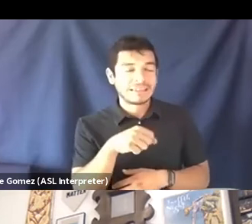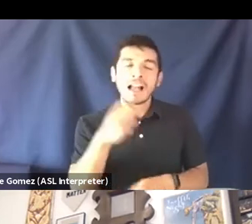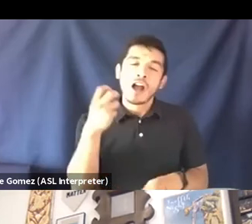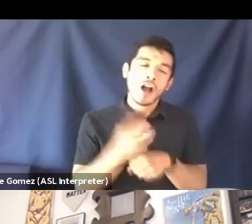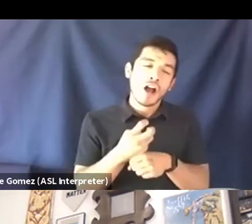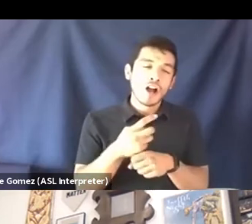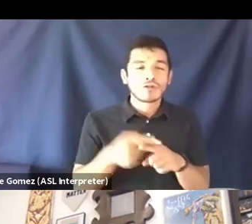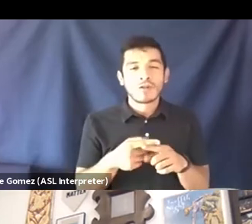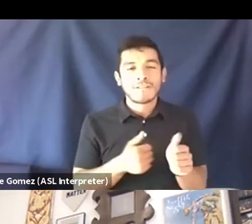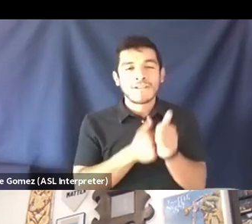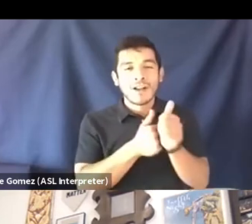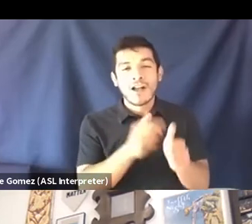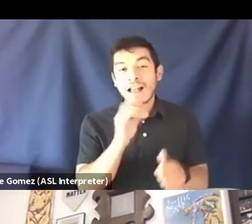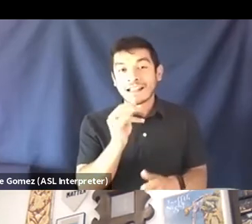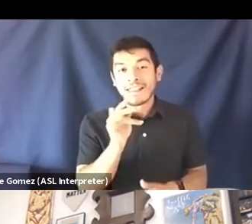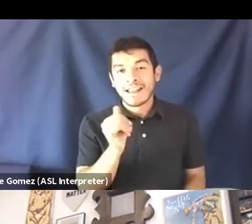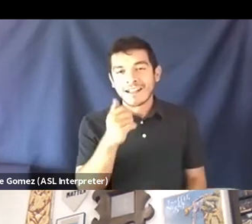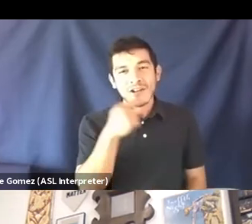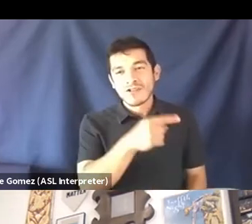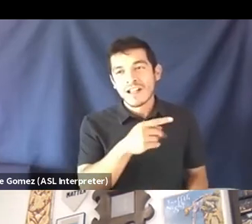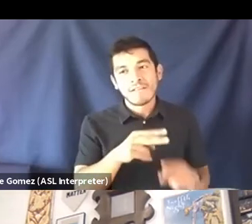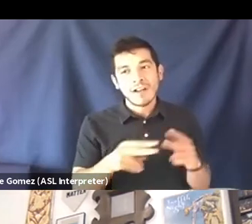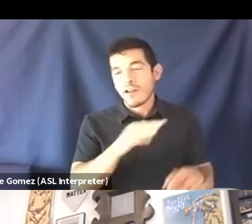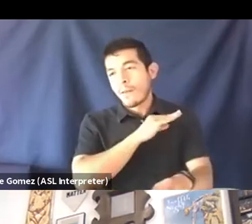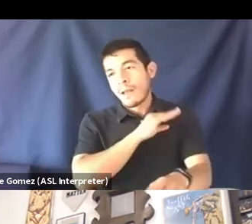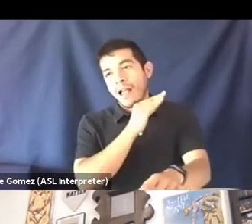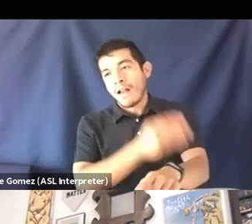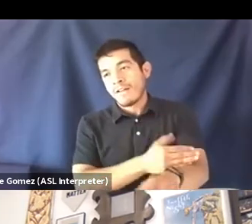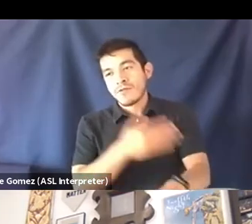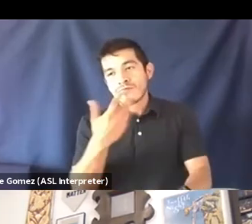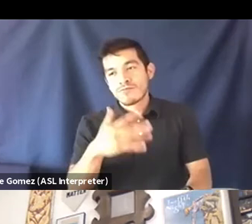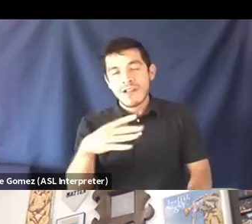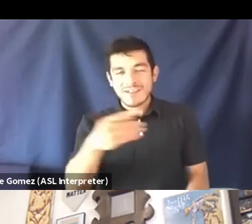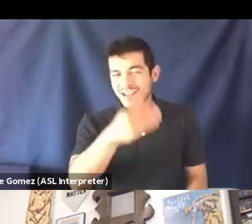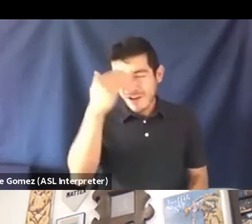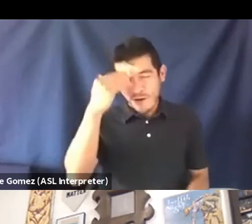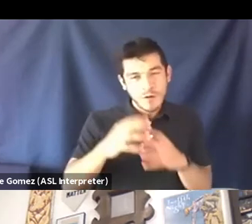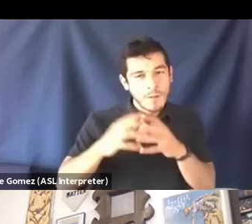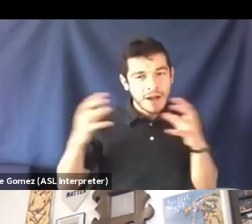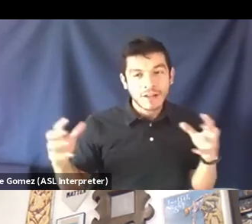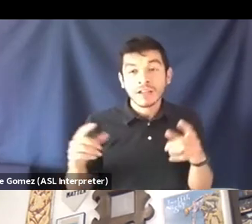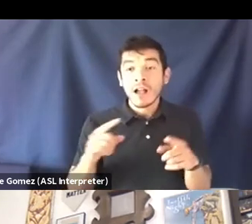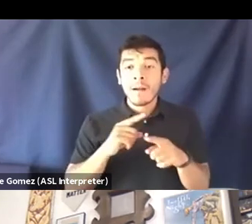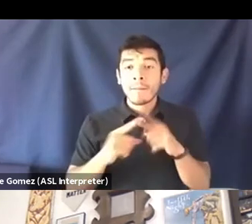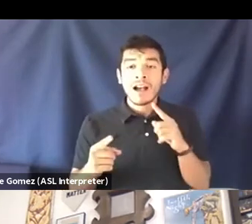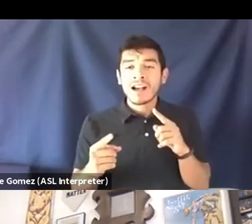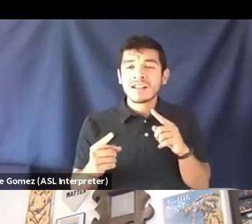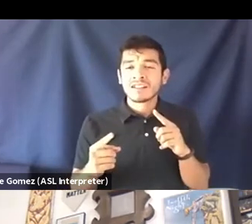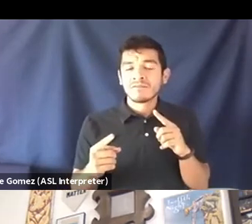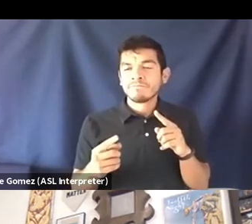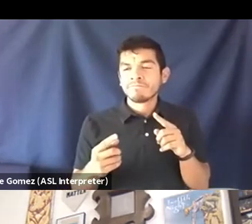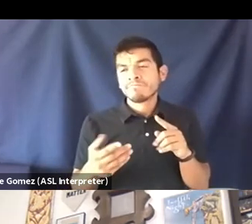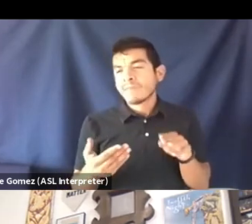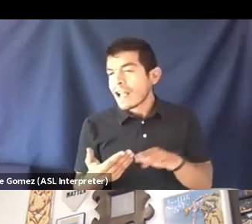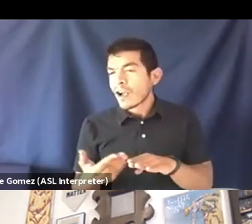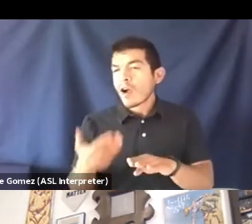follow Cynthia because she is so powerful and knowledgeable. But it goes back to, like, the way